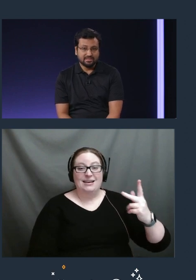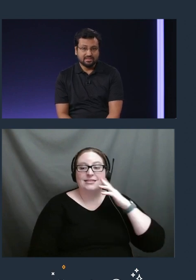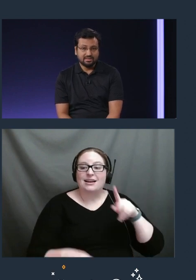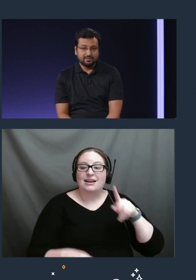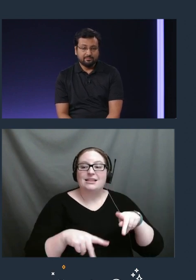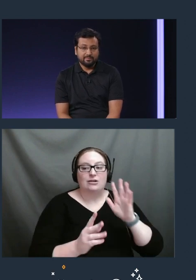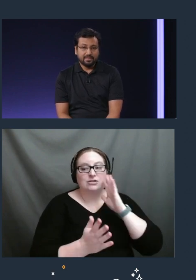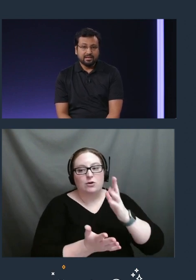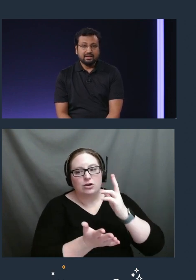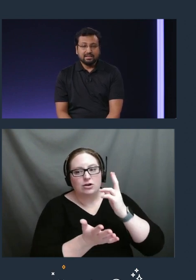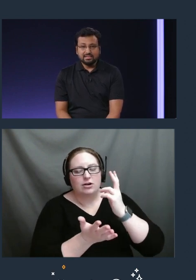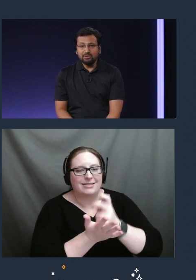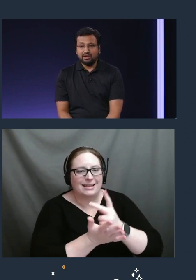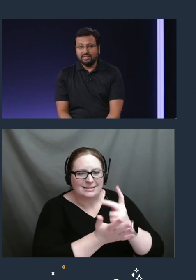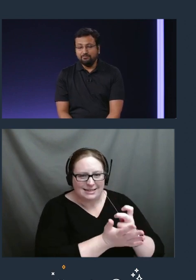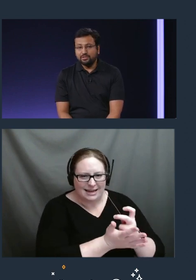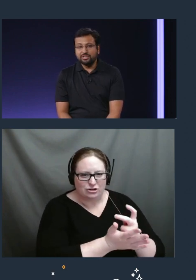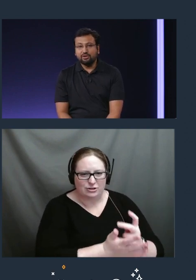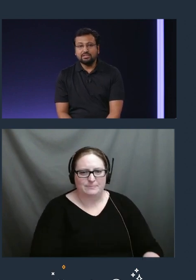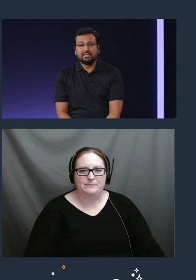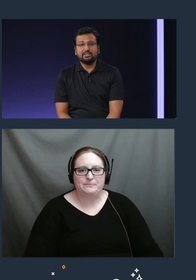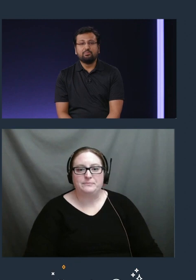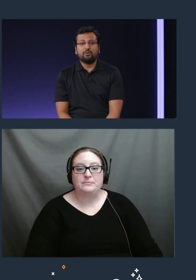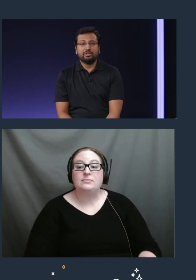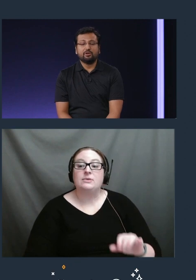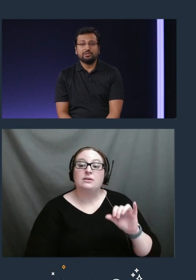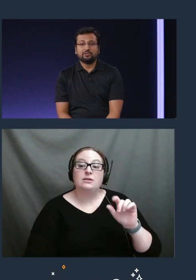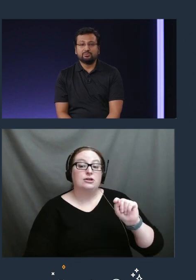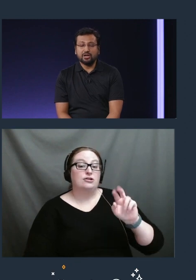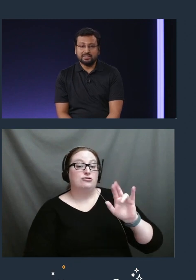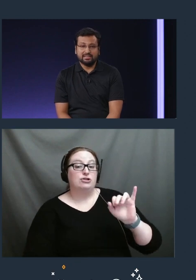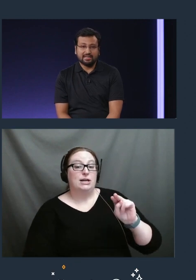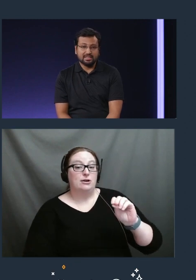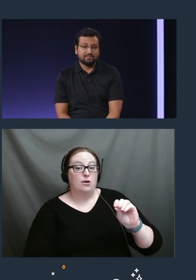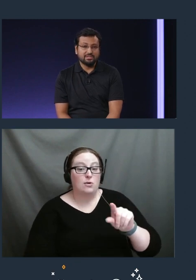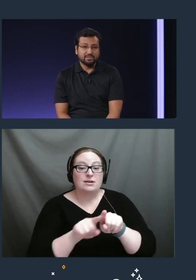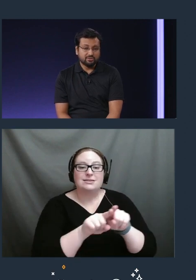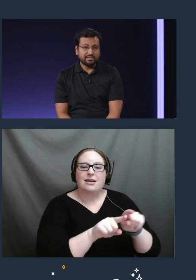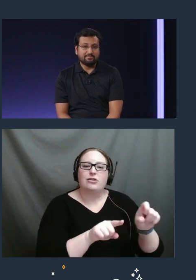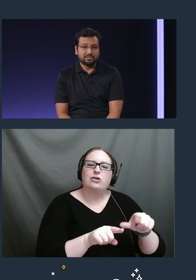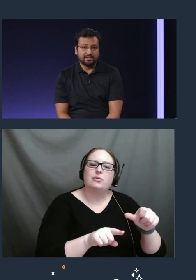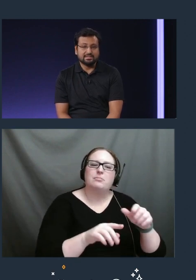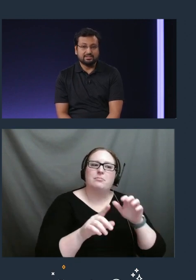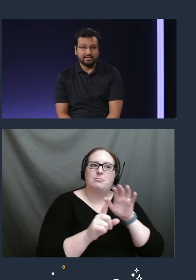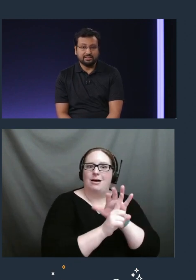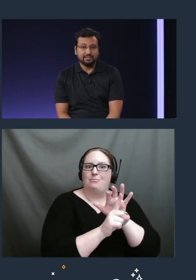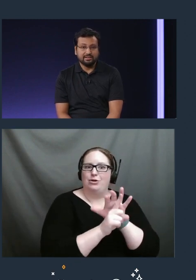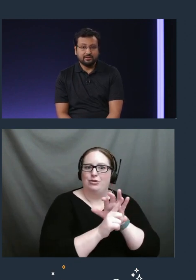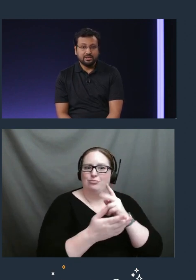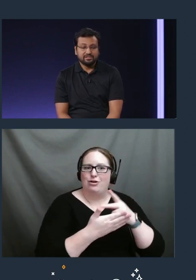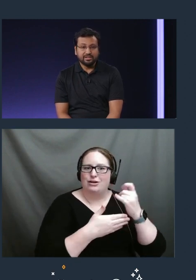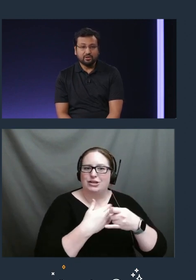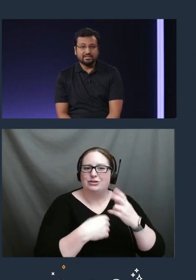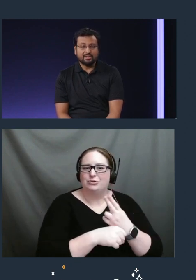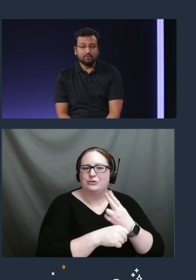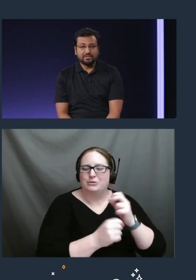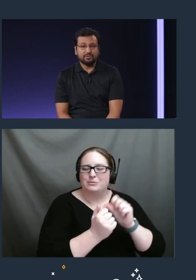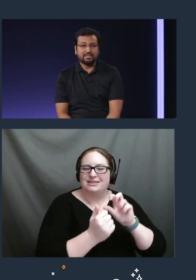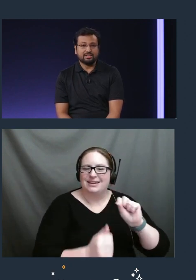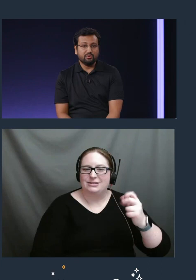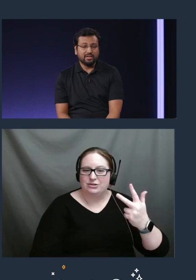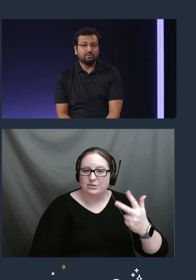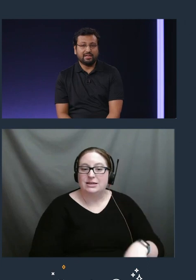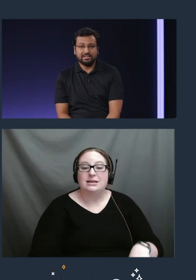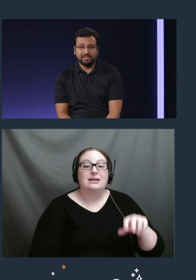schemes. Similarly, Trino is another popular open source project that customers use with Amazon S3. Trino is an open